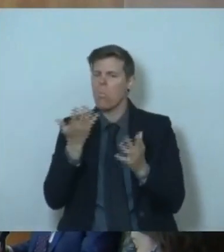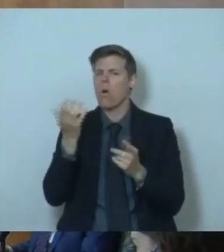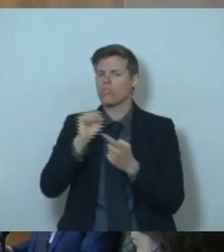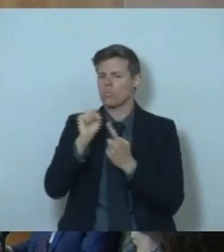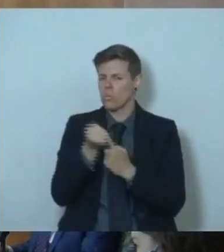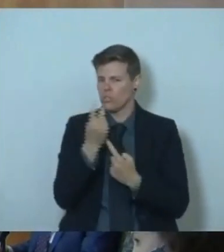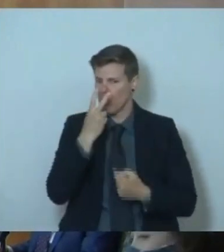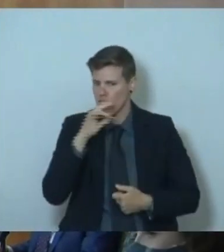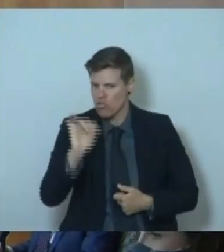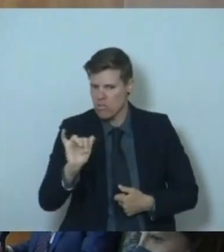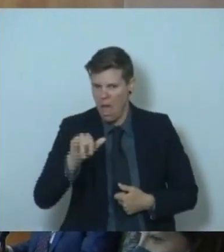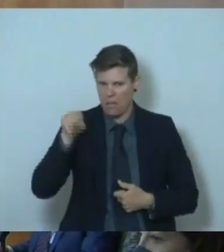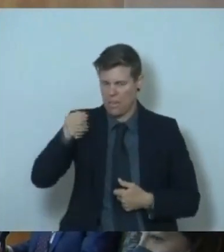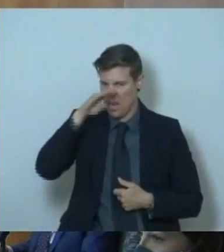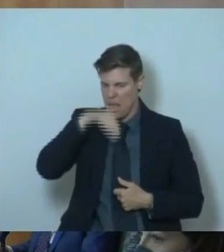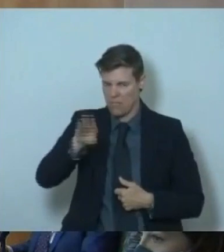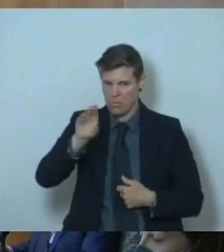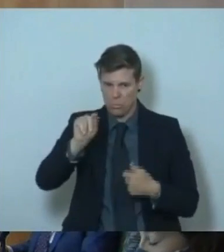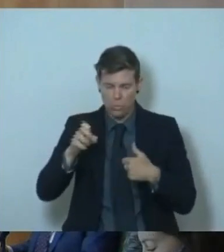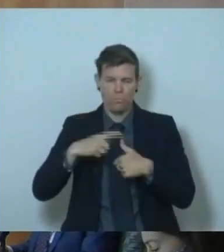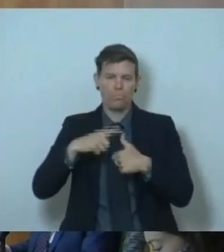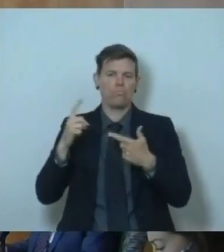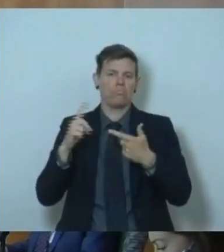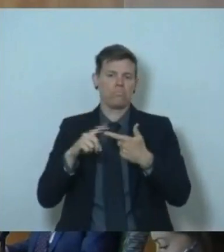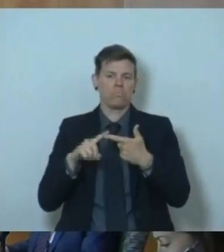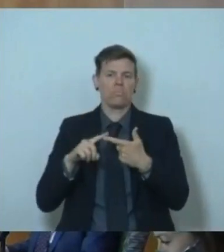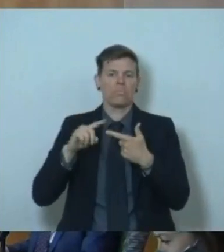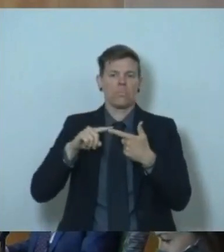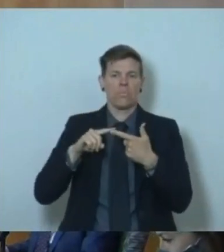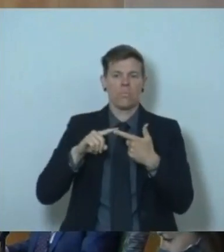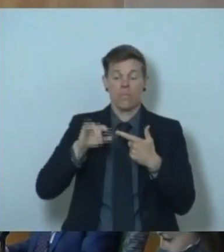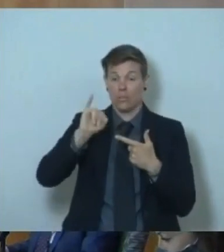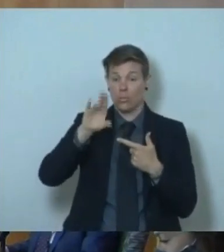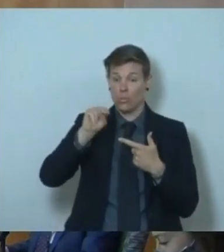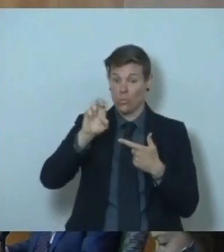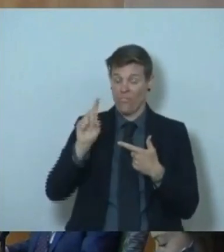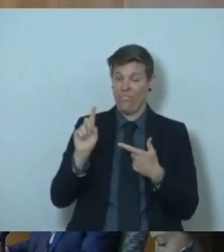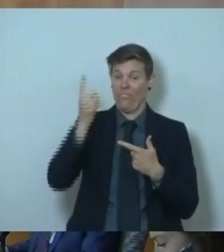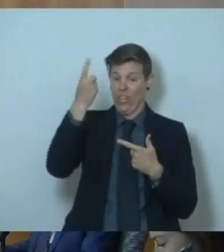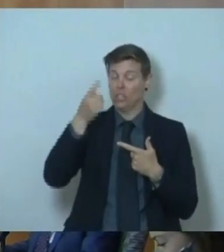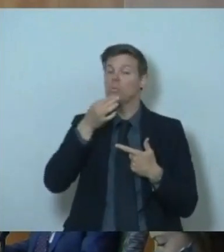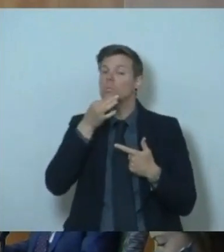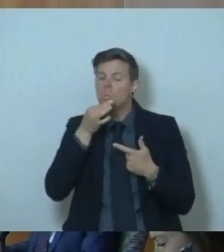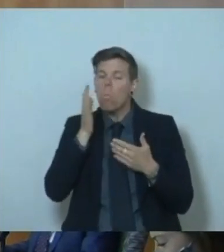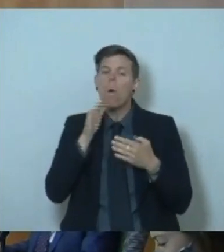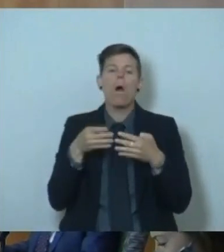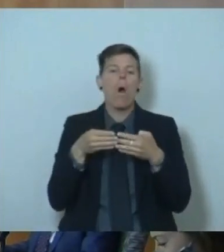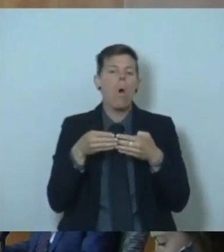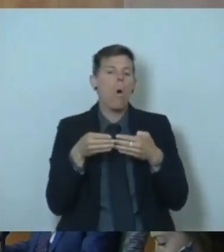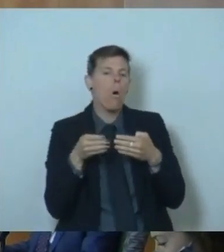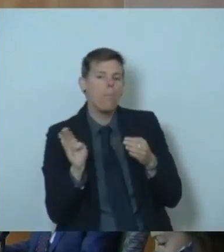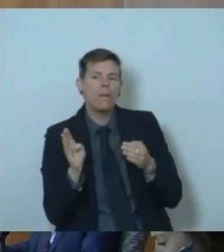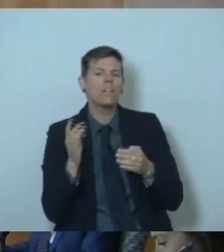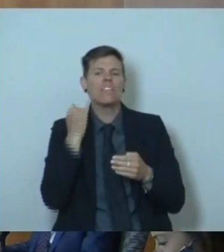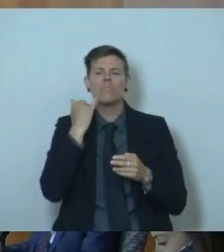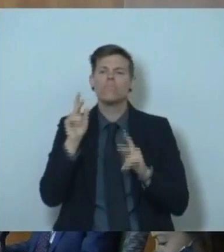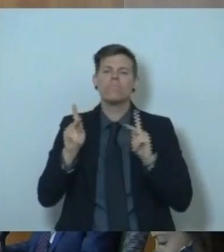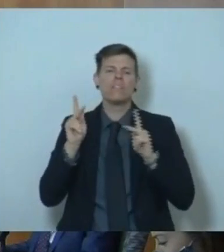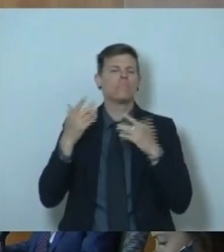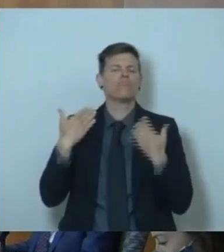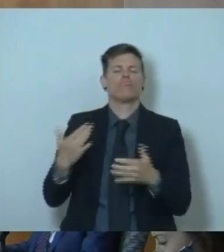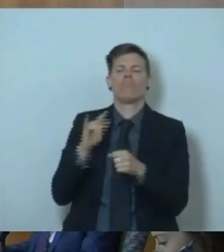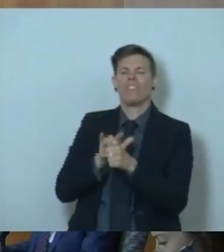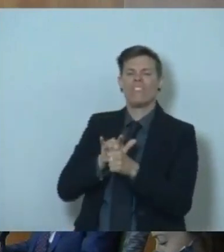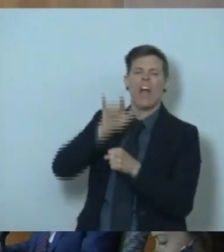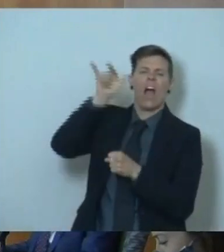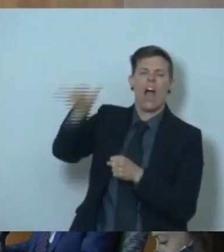and we do start easing up more restrictions, would people who flew out of state and came back still be required to do the